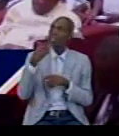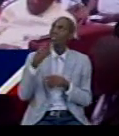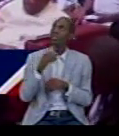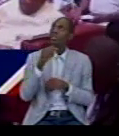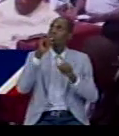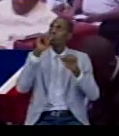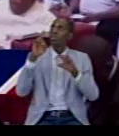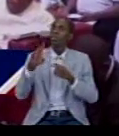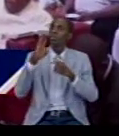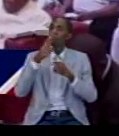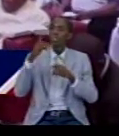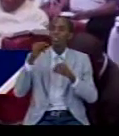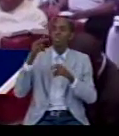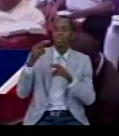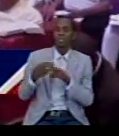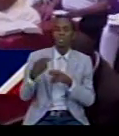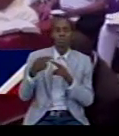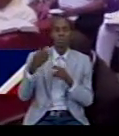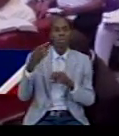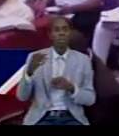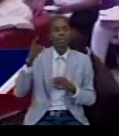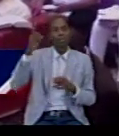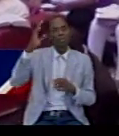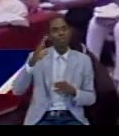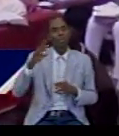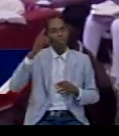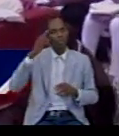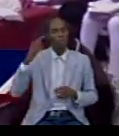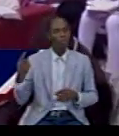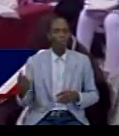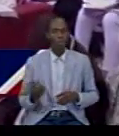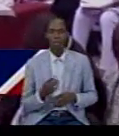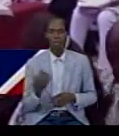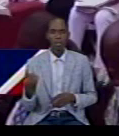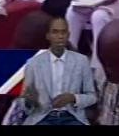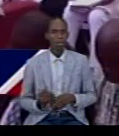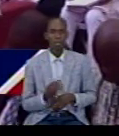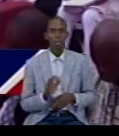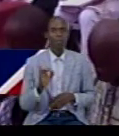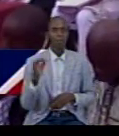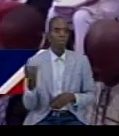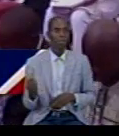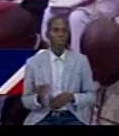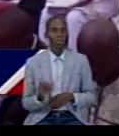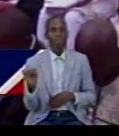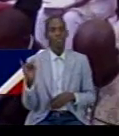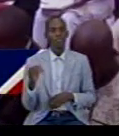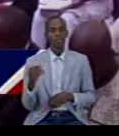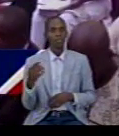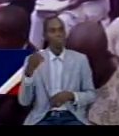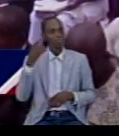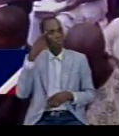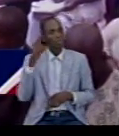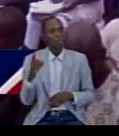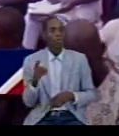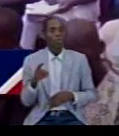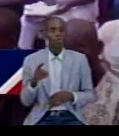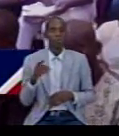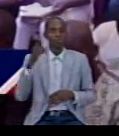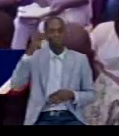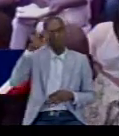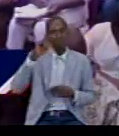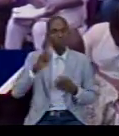be the name of God forever and ever, from generation to generation. That's why